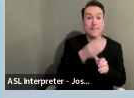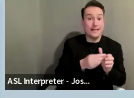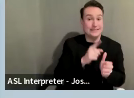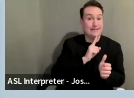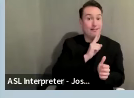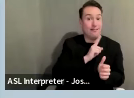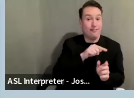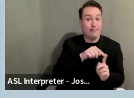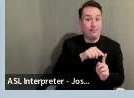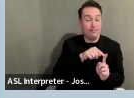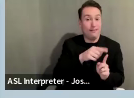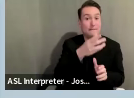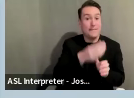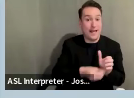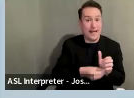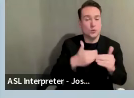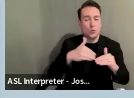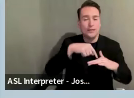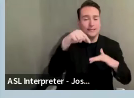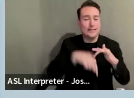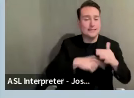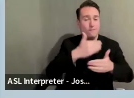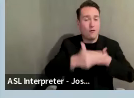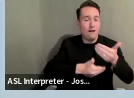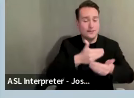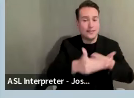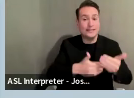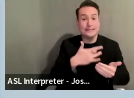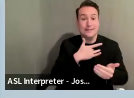long, expensive process, typically